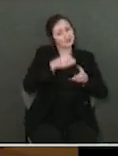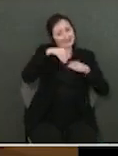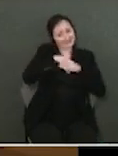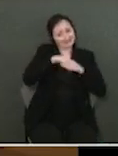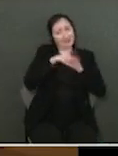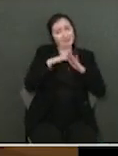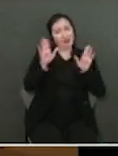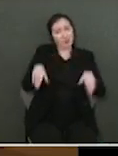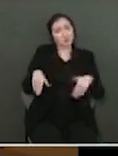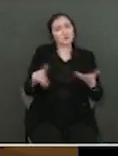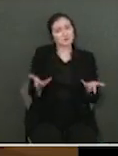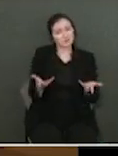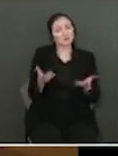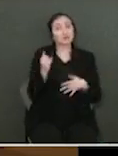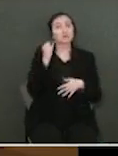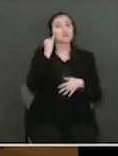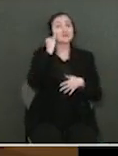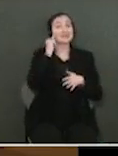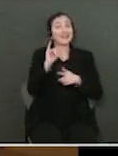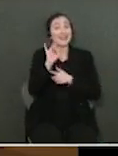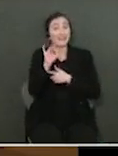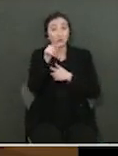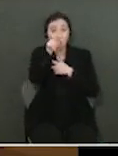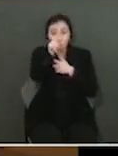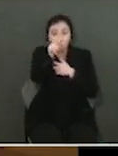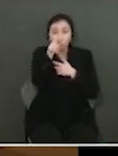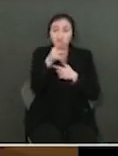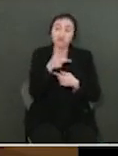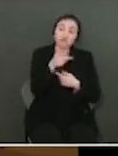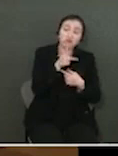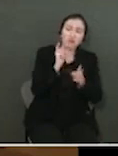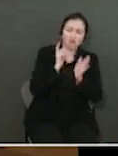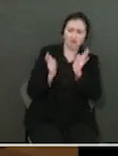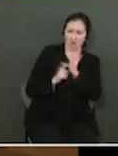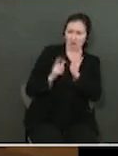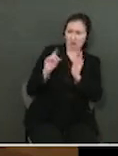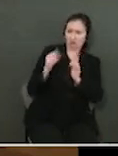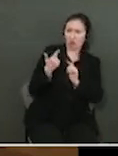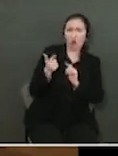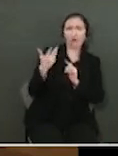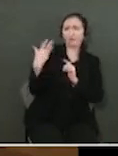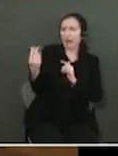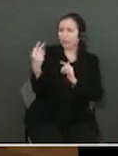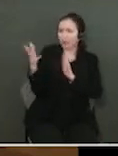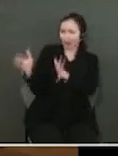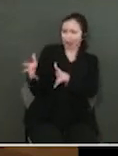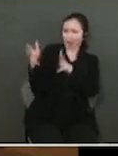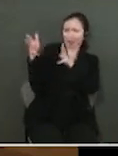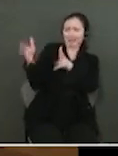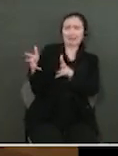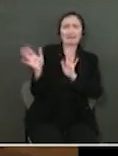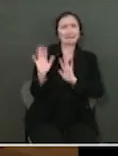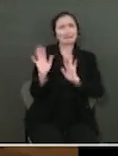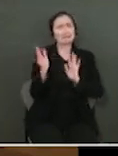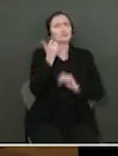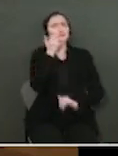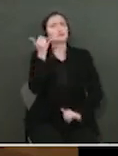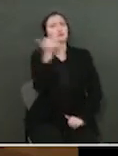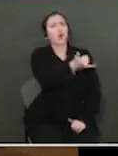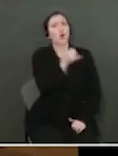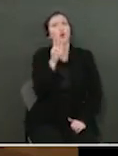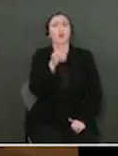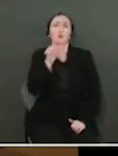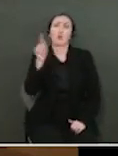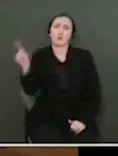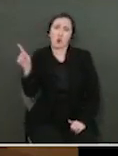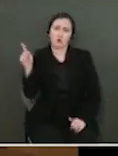that notice pets that are being left out without proper care or pet in need, we're asking that they call 311. Our